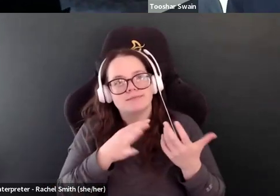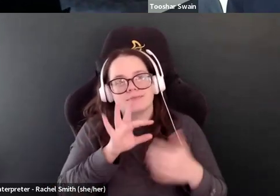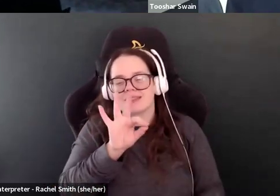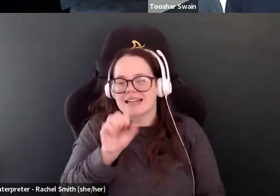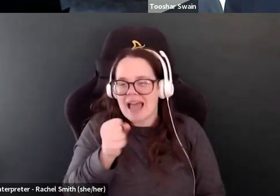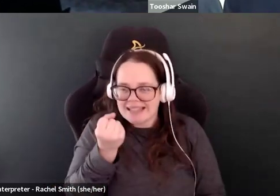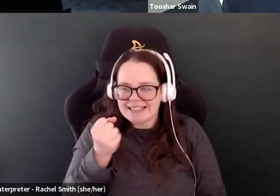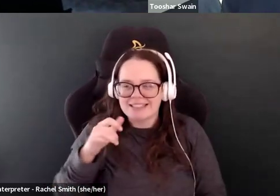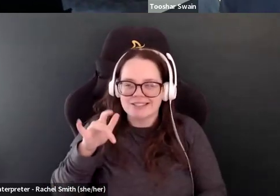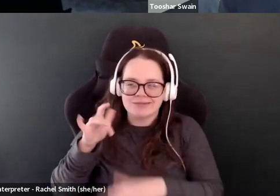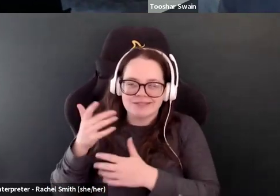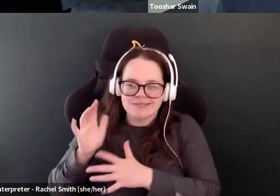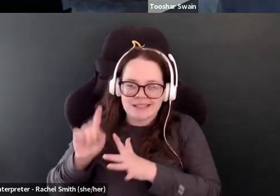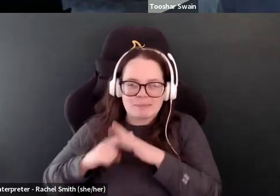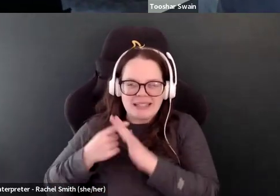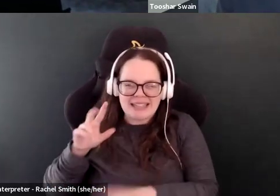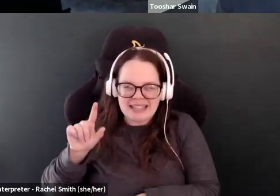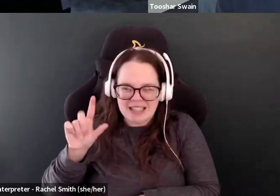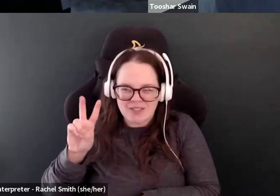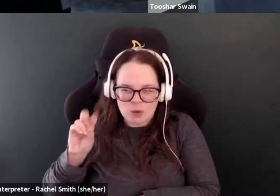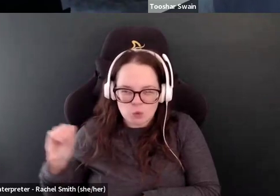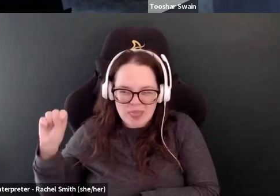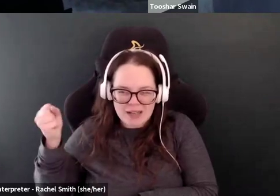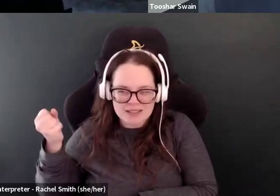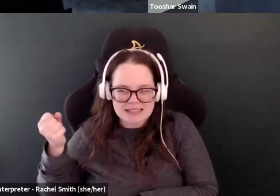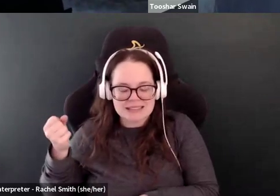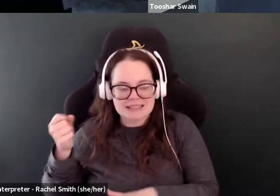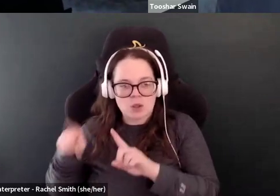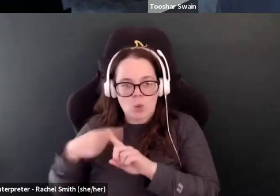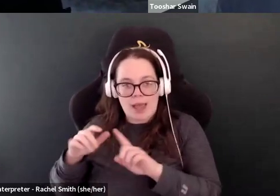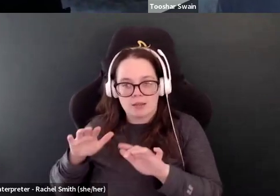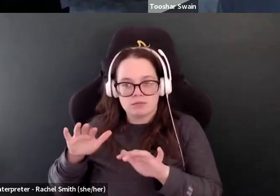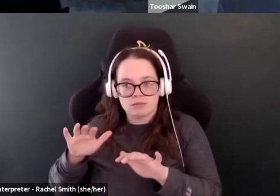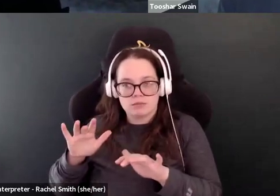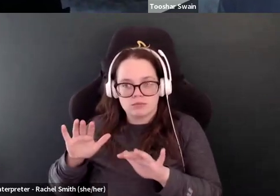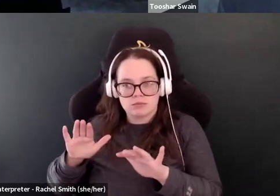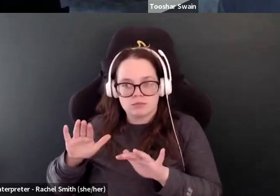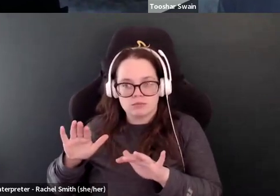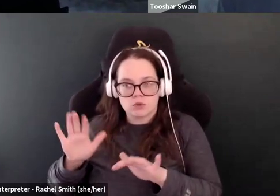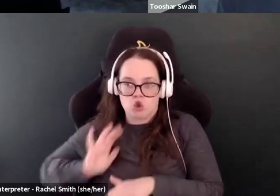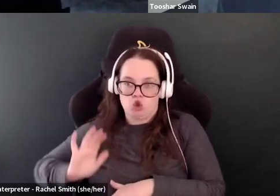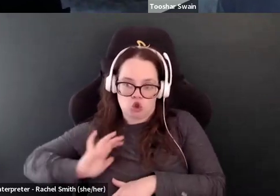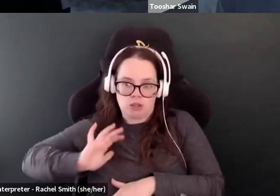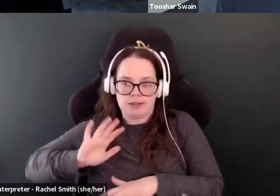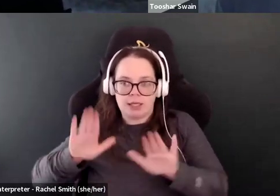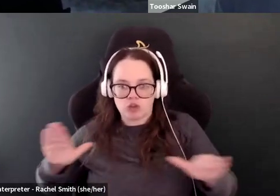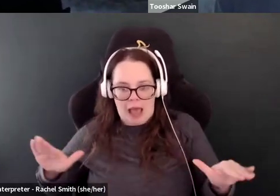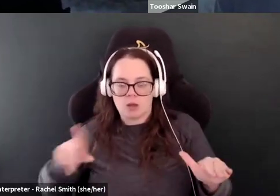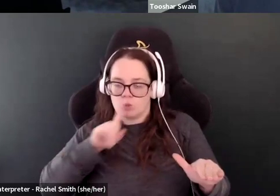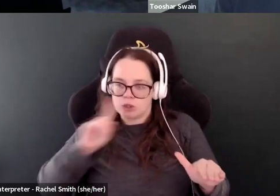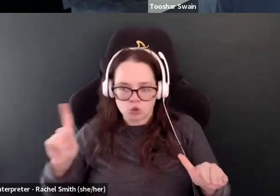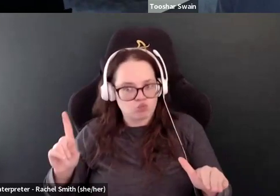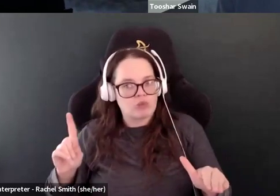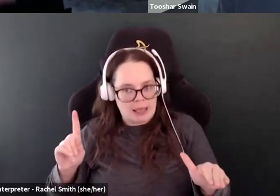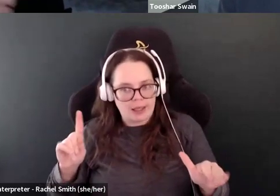when early childhood was really on the table in a big way, we started to show the